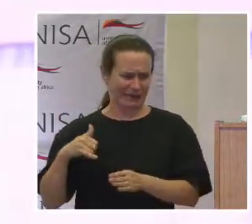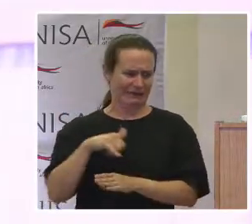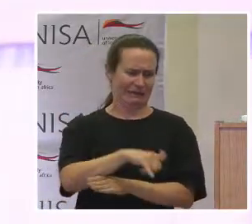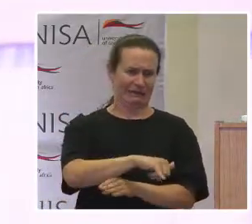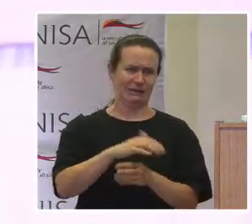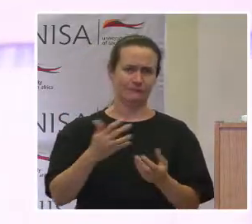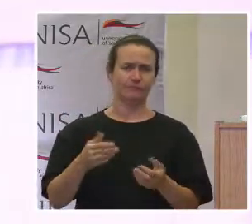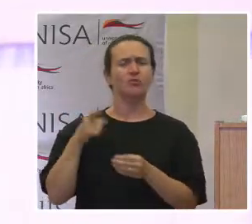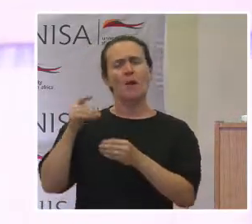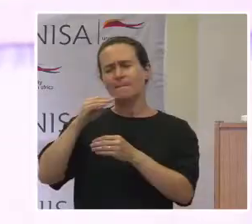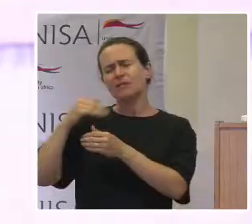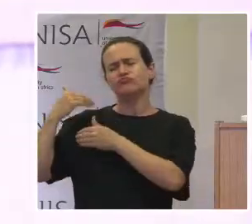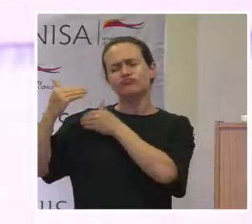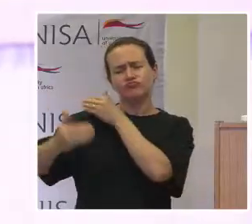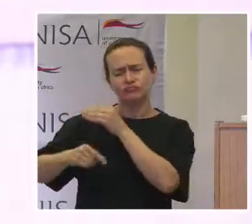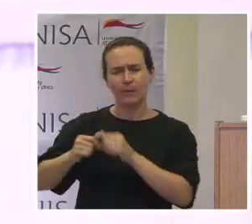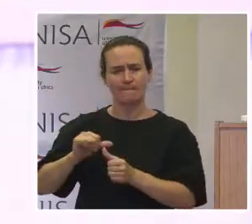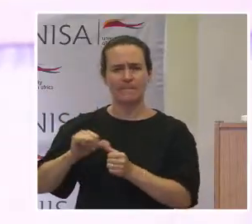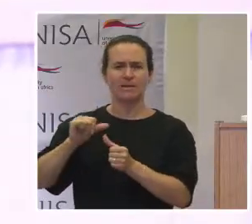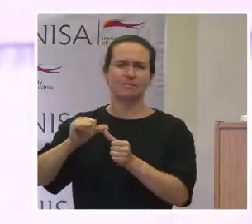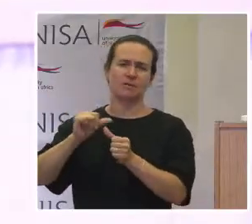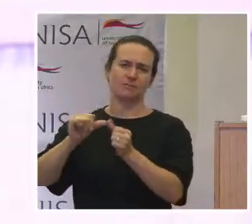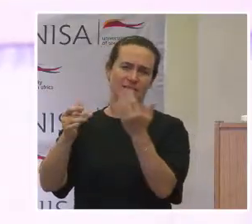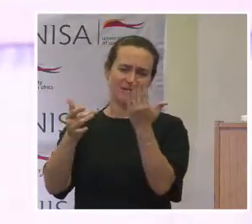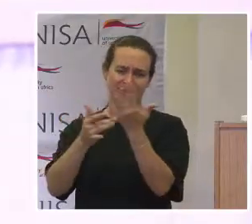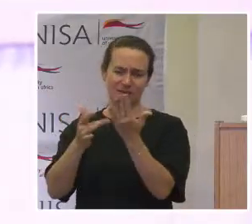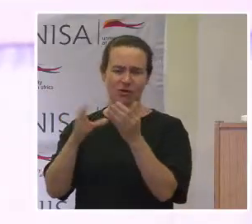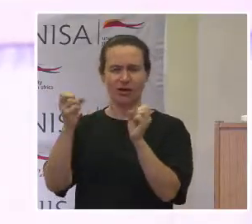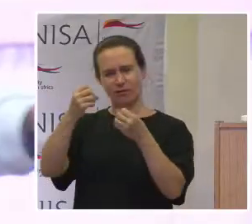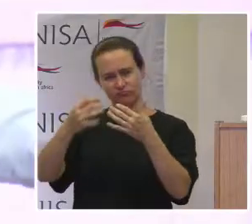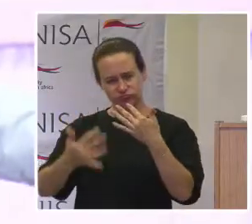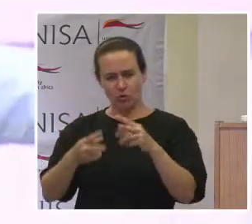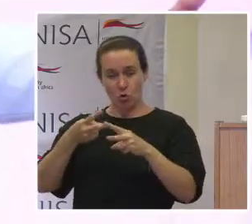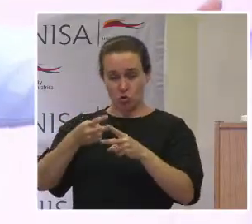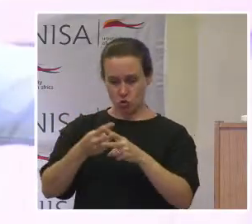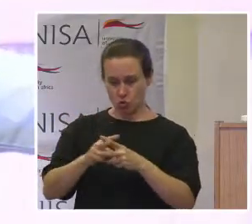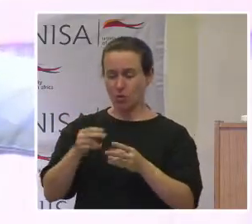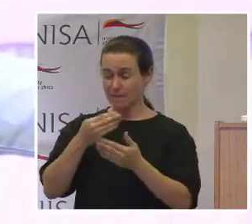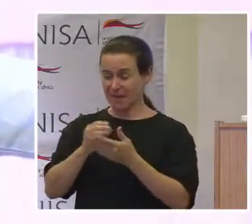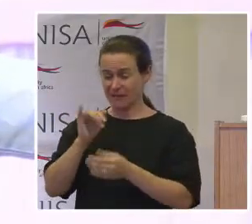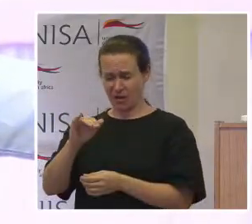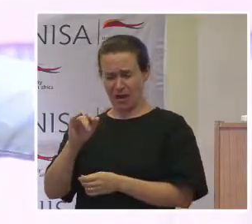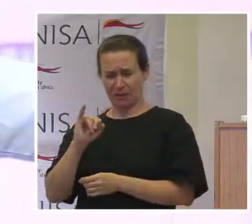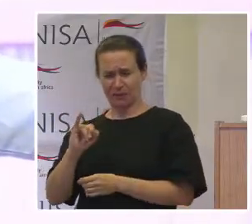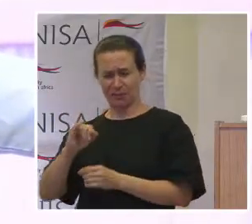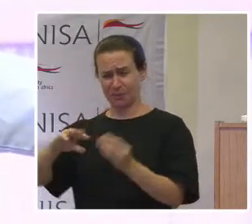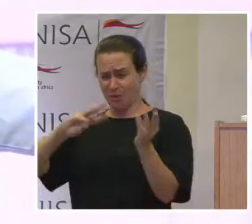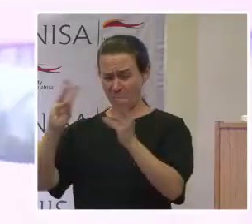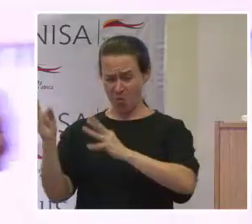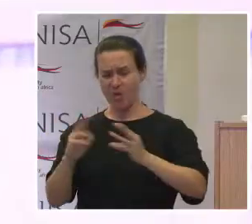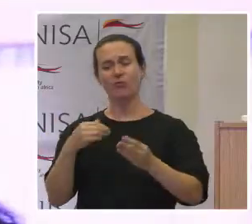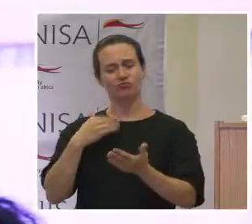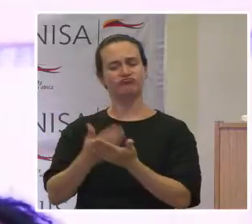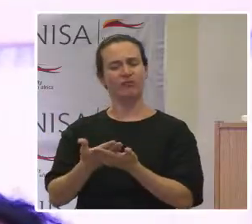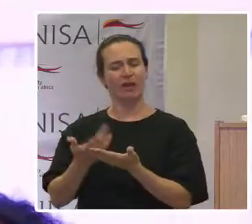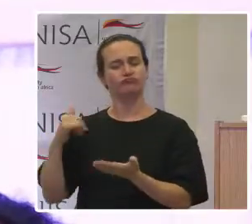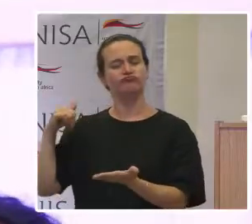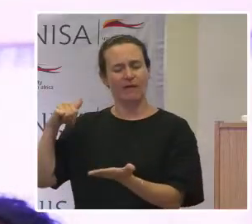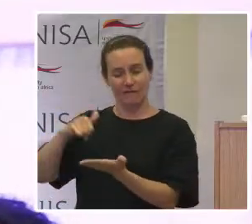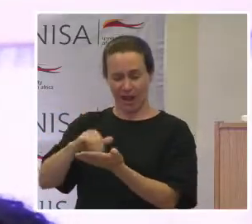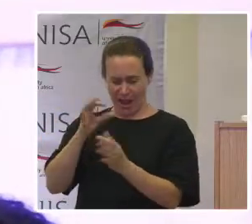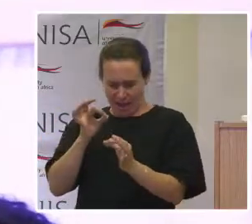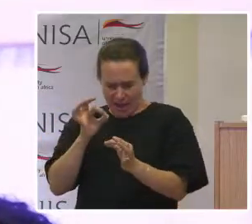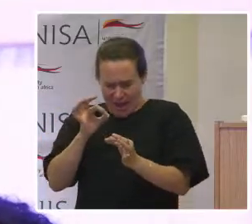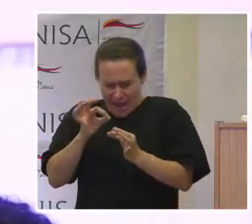has advanced and we've got instruments that allow us to fly in bad weather like that. They are very accurate and